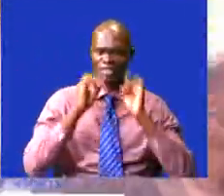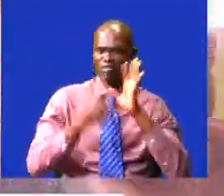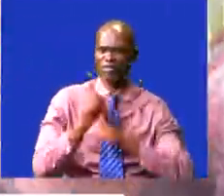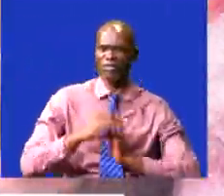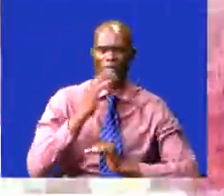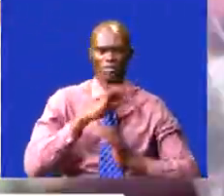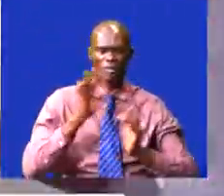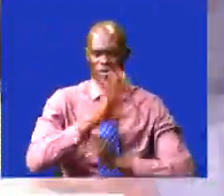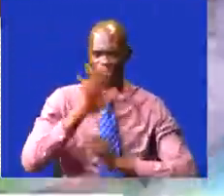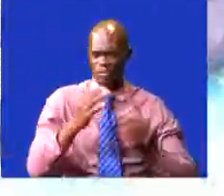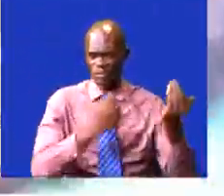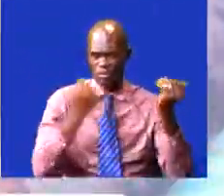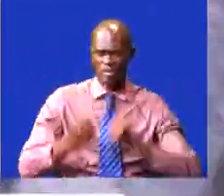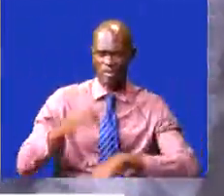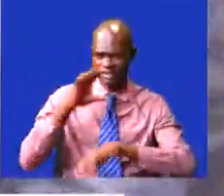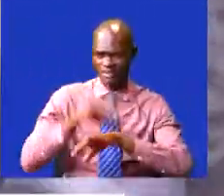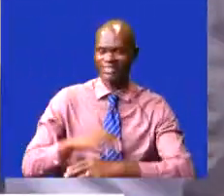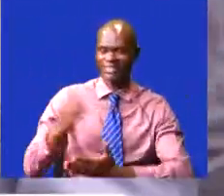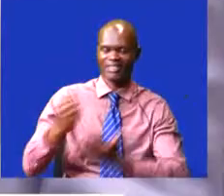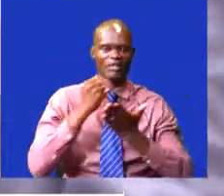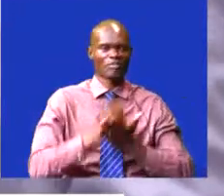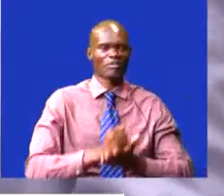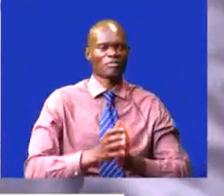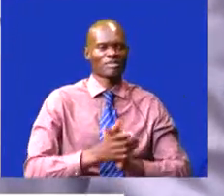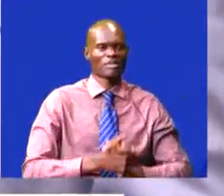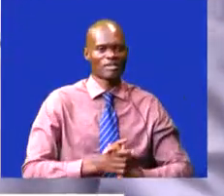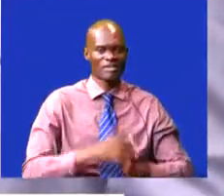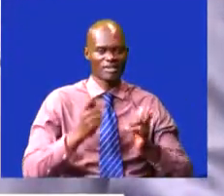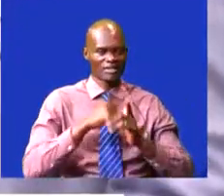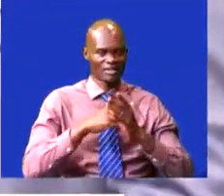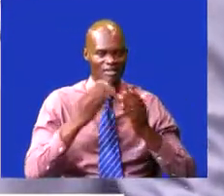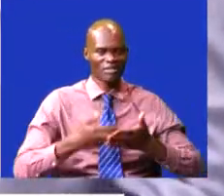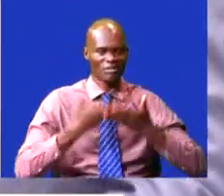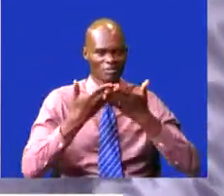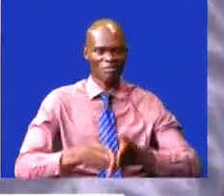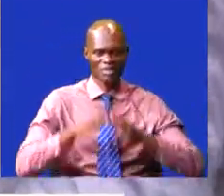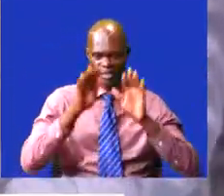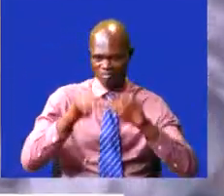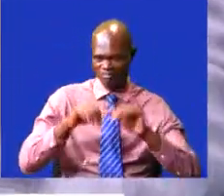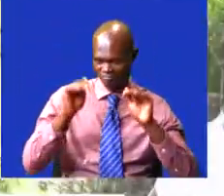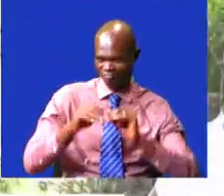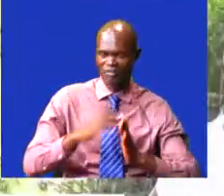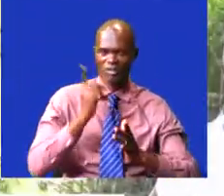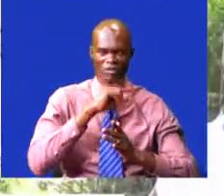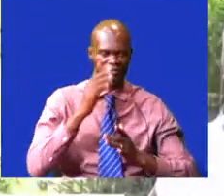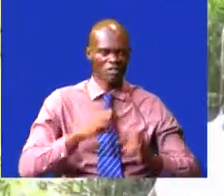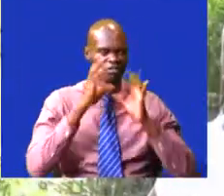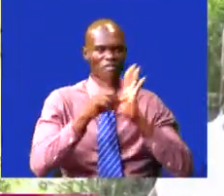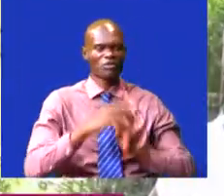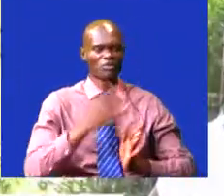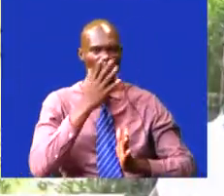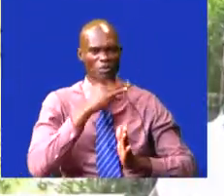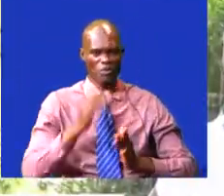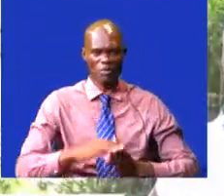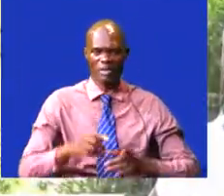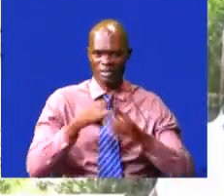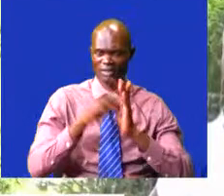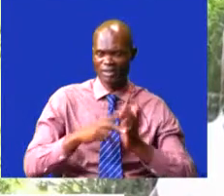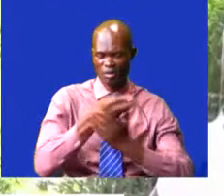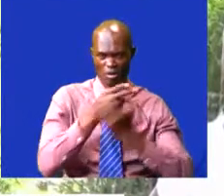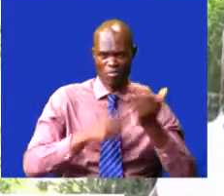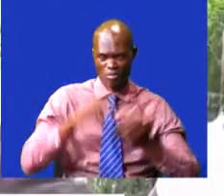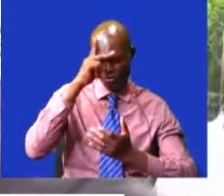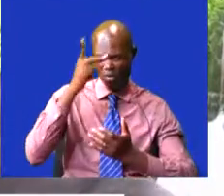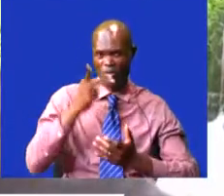Kidwaro ni mondo thini od tich. Deyangowa kidwaro nondo nyathini gi in